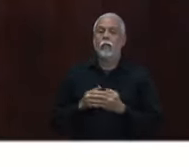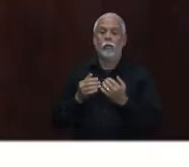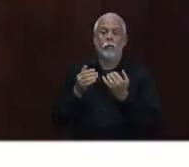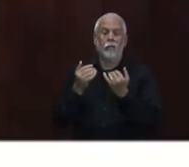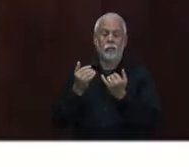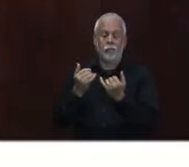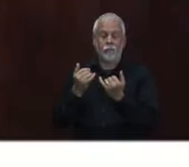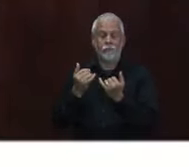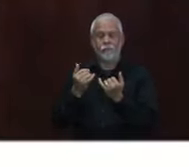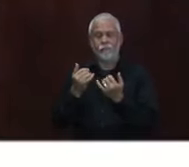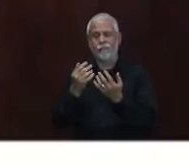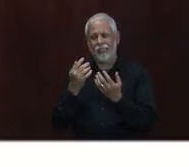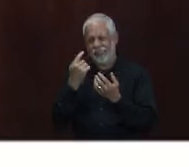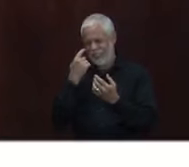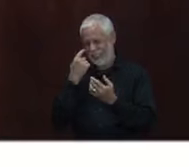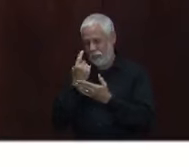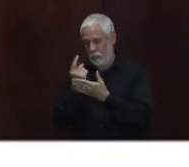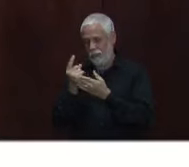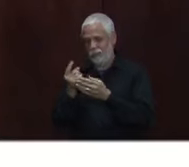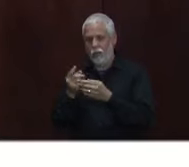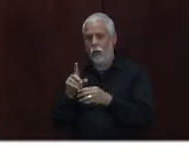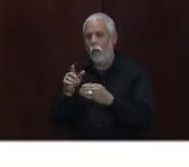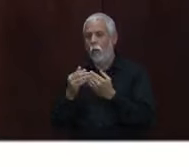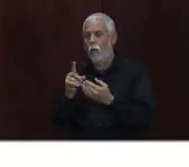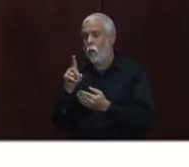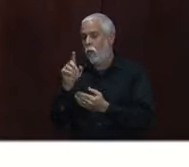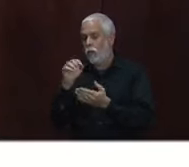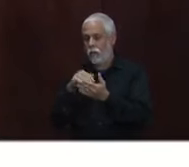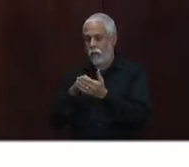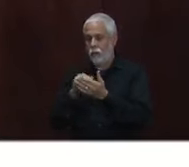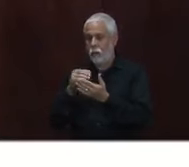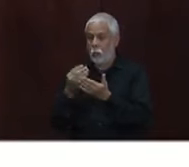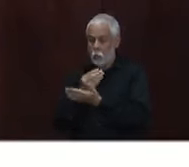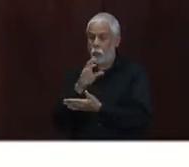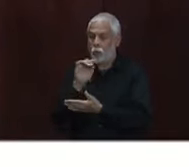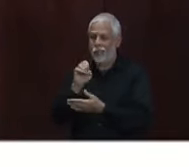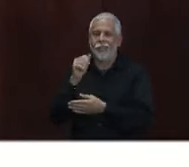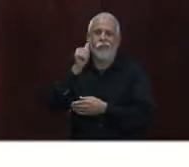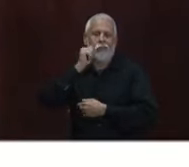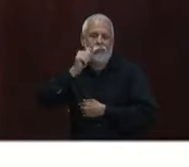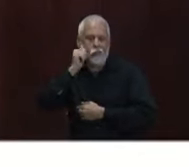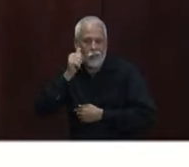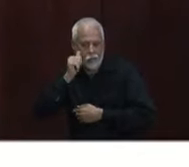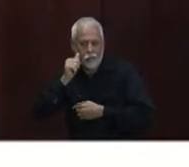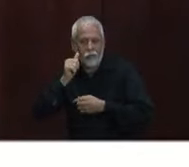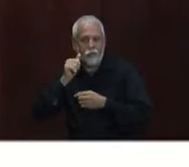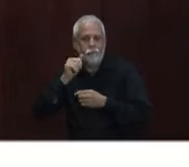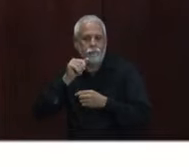currently, I guess in the last week, we've been adding about 100,000 new cases per day nationally.